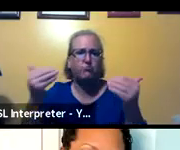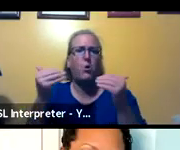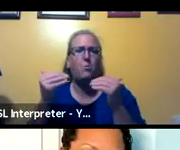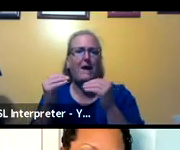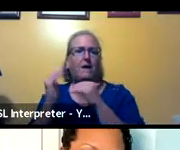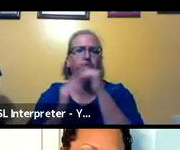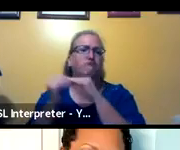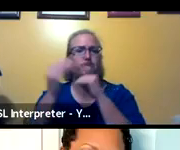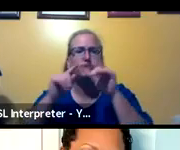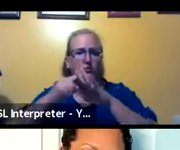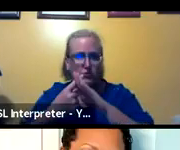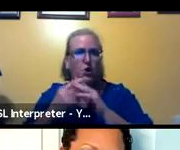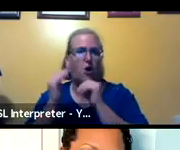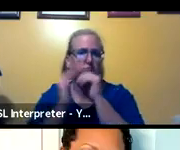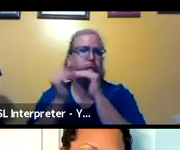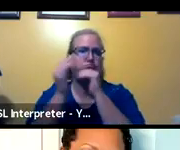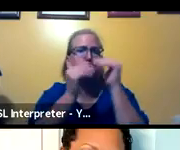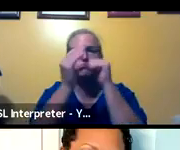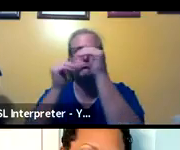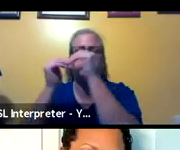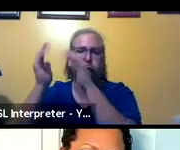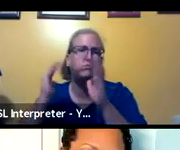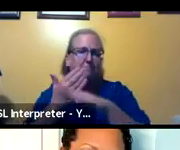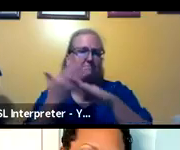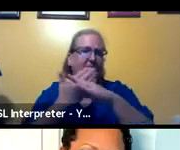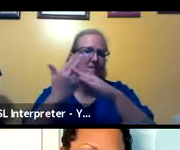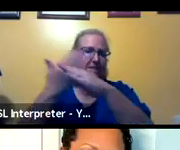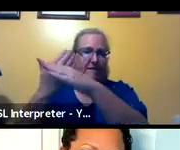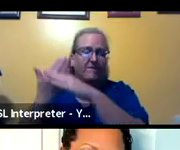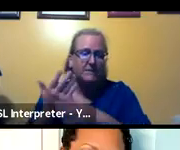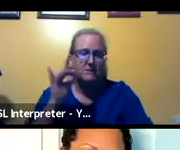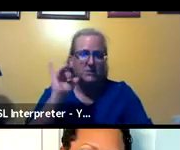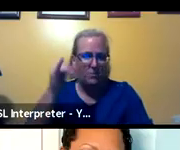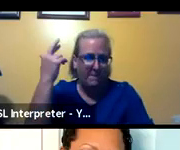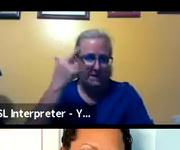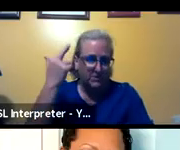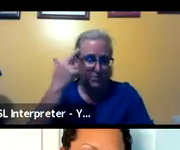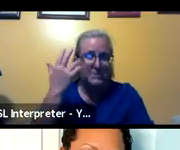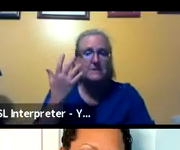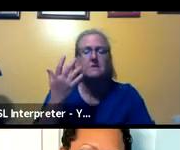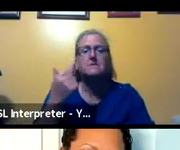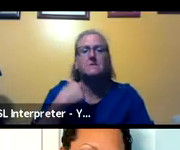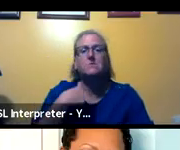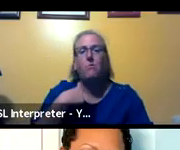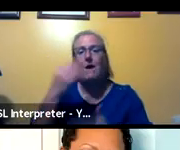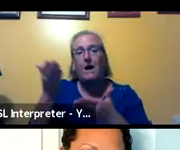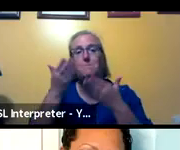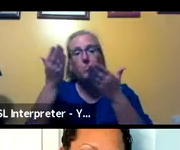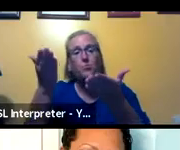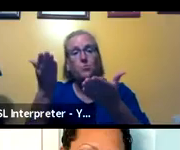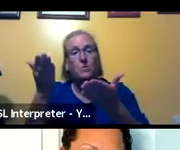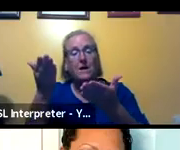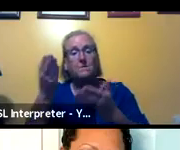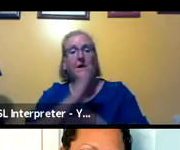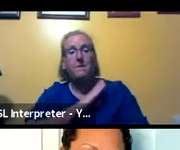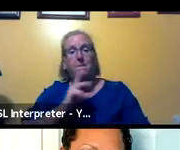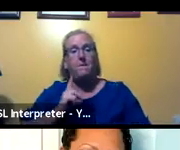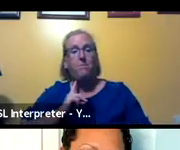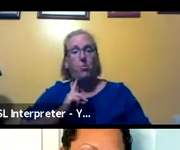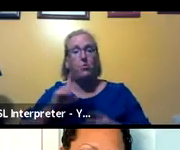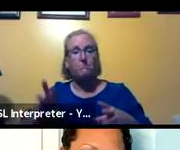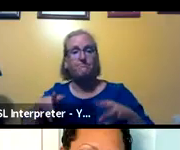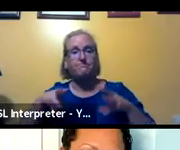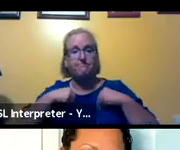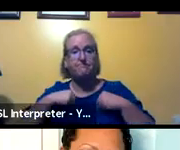construction projects. So that's the reason for it. I recommend that the board adopt